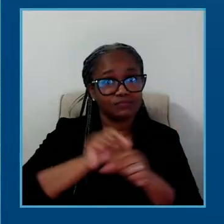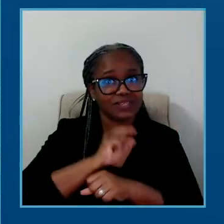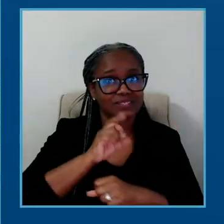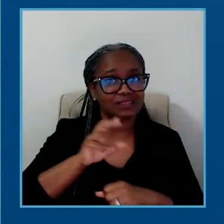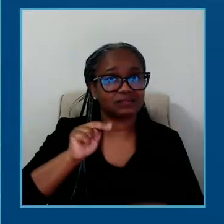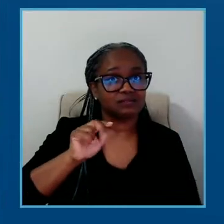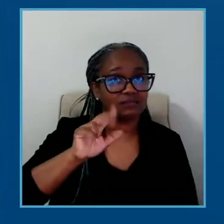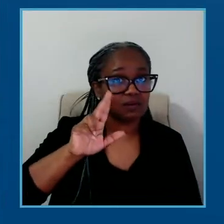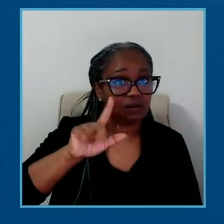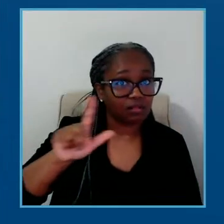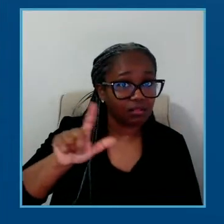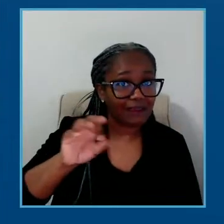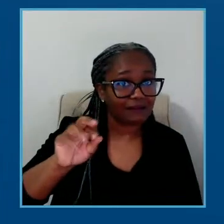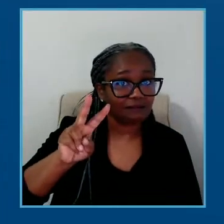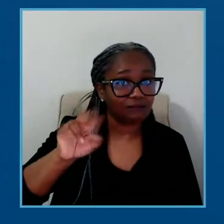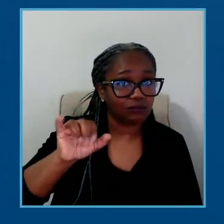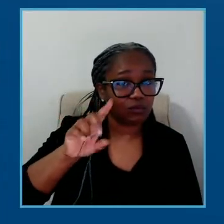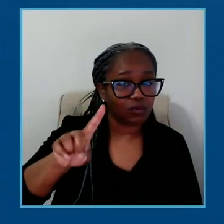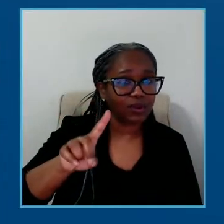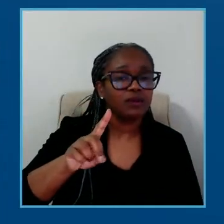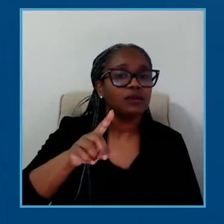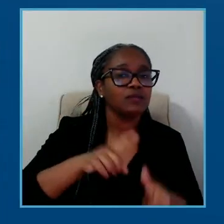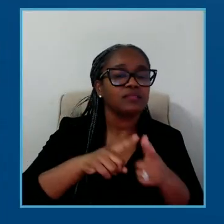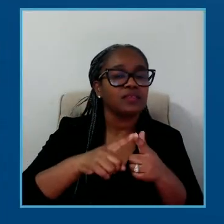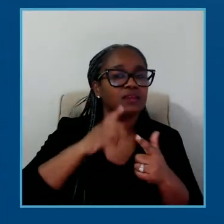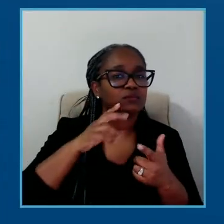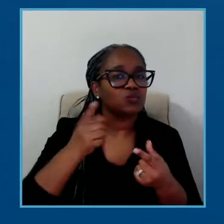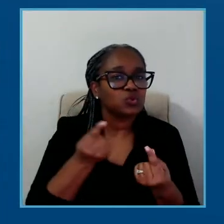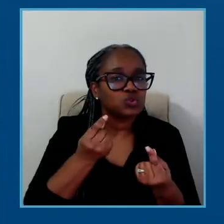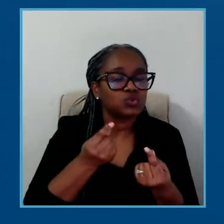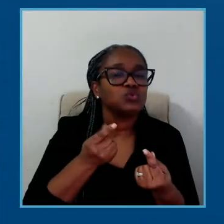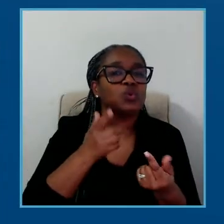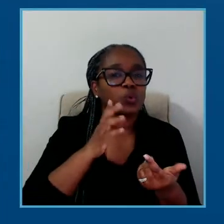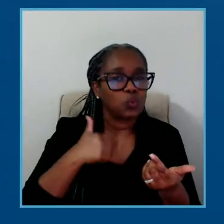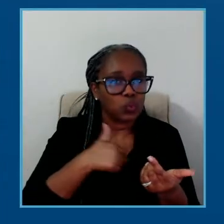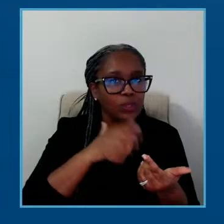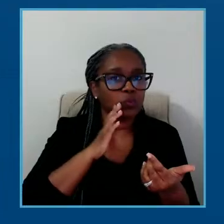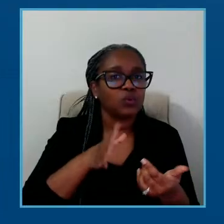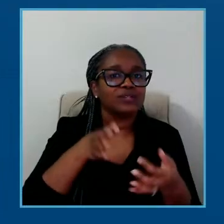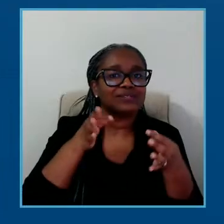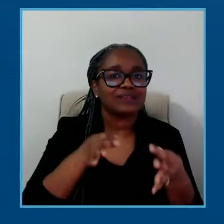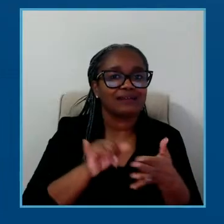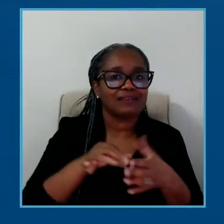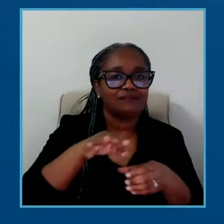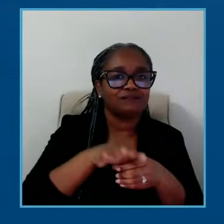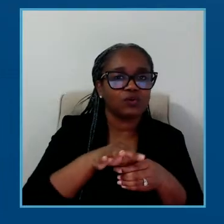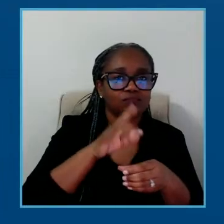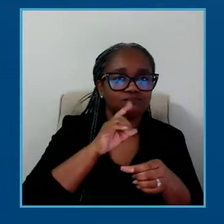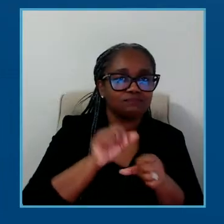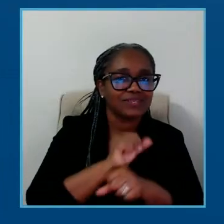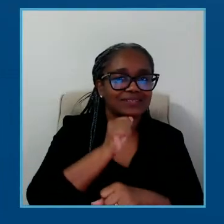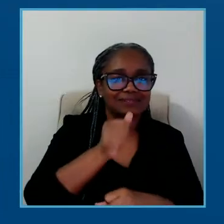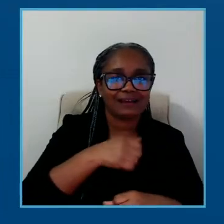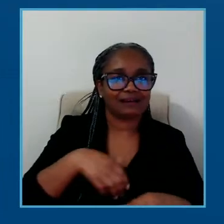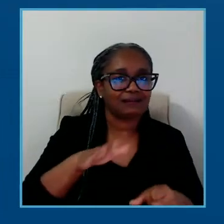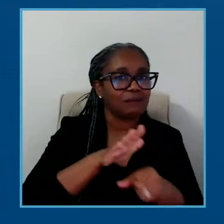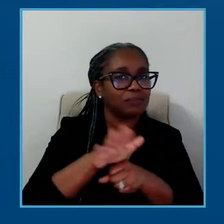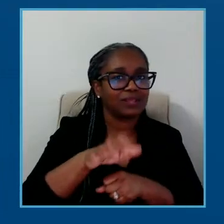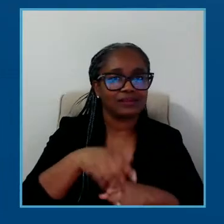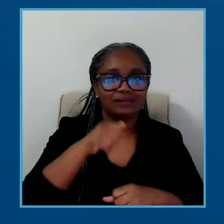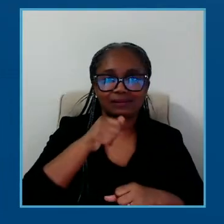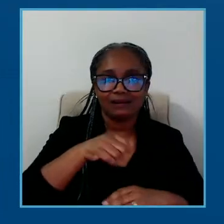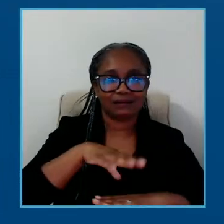term we use here is that the election is considered, quote, incomplete. And the rule is that it should be completed as soon as